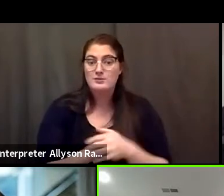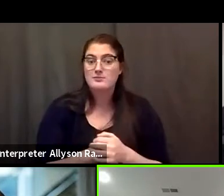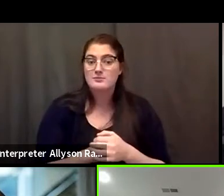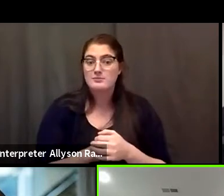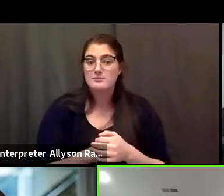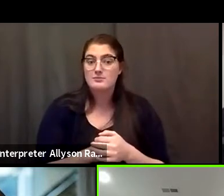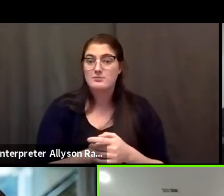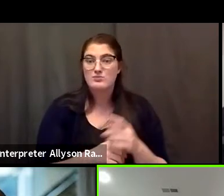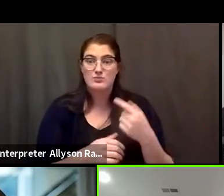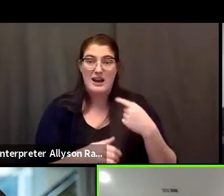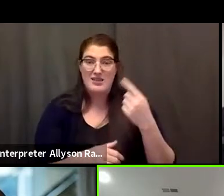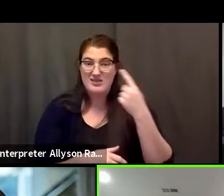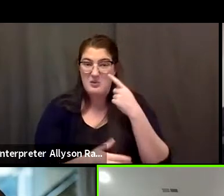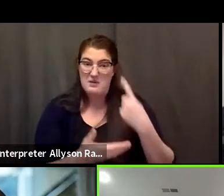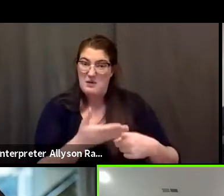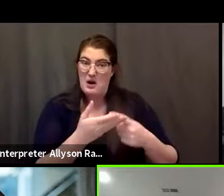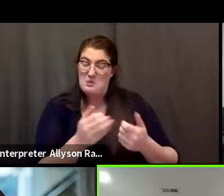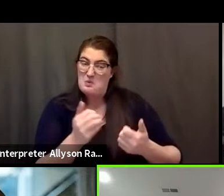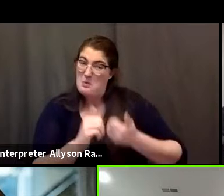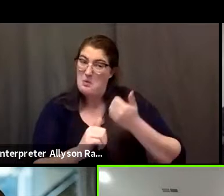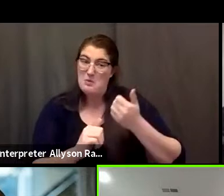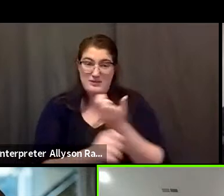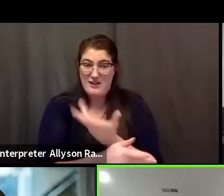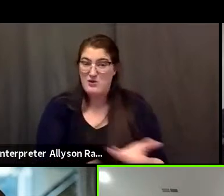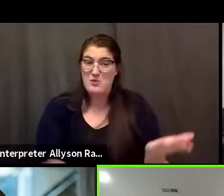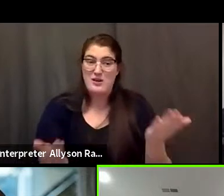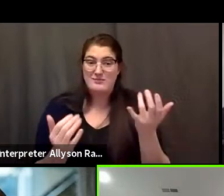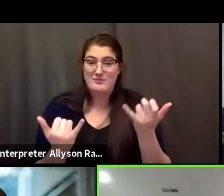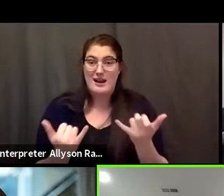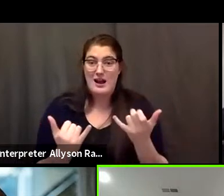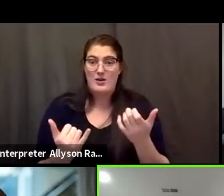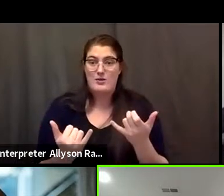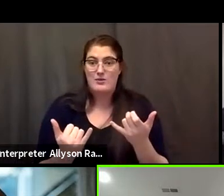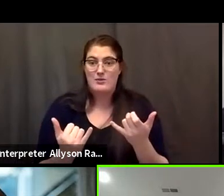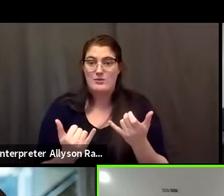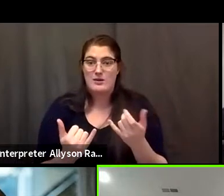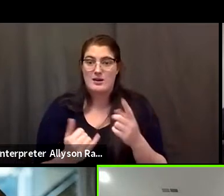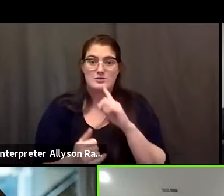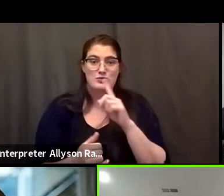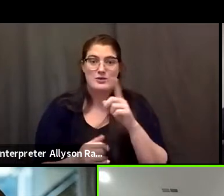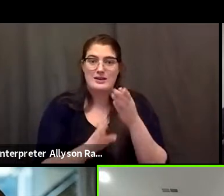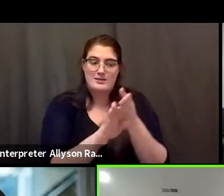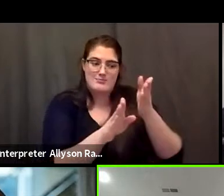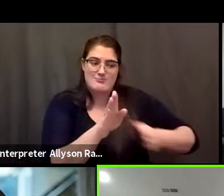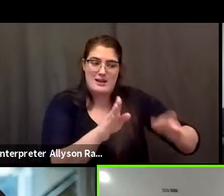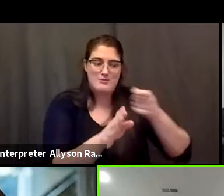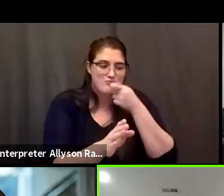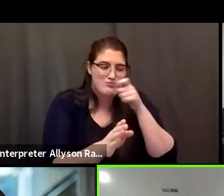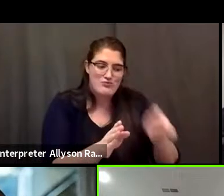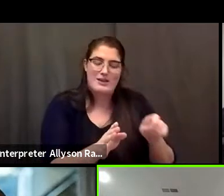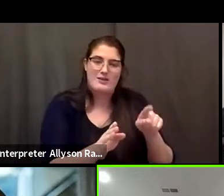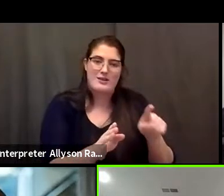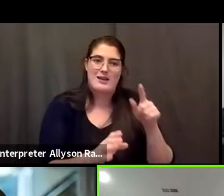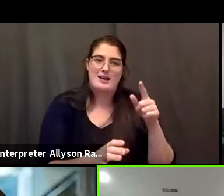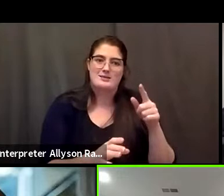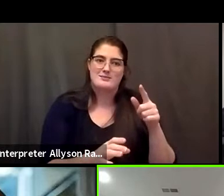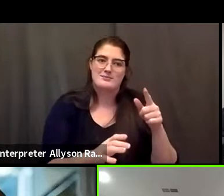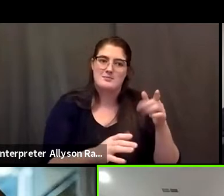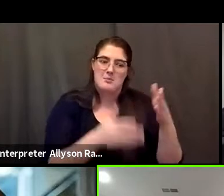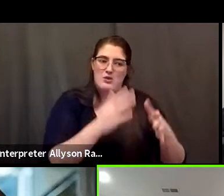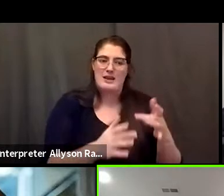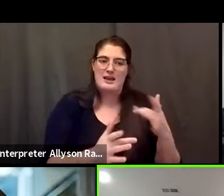said, we've talked to almost everybody at this point, and it's just the immediate neighbor at this point that seems to be the only one that has an implicit